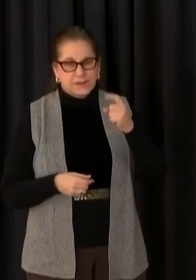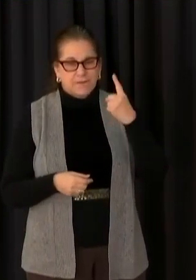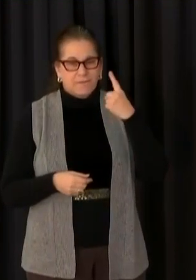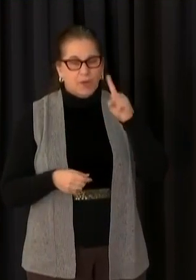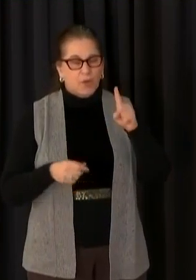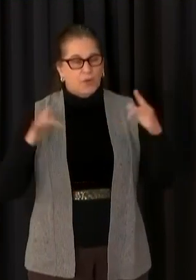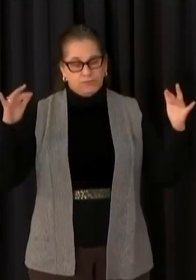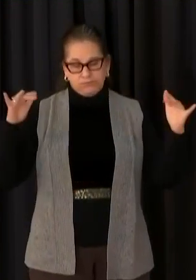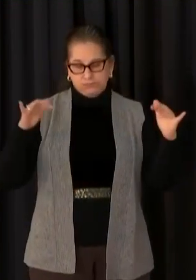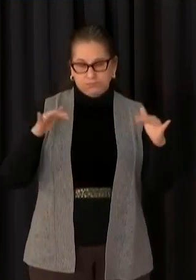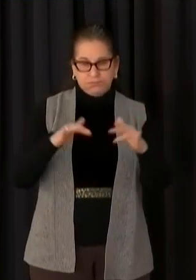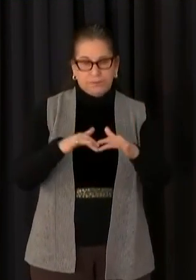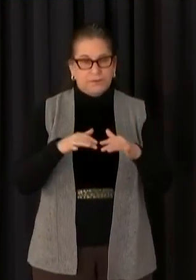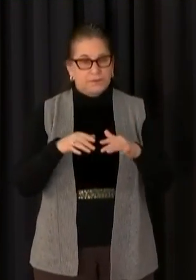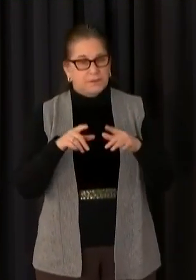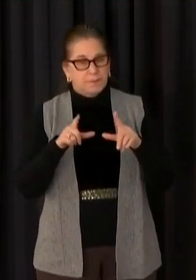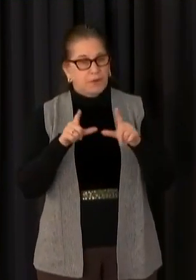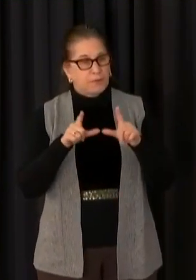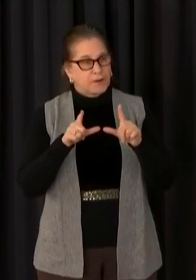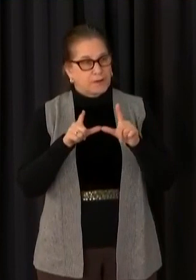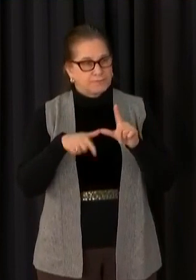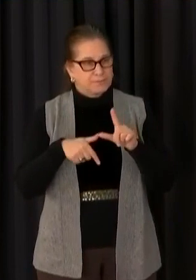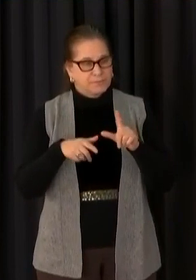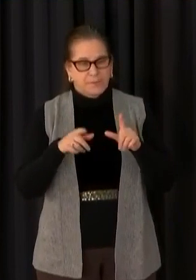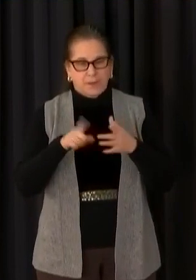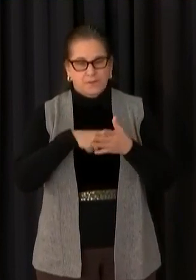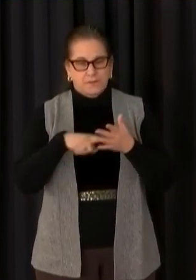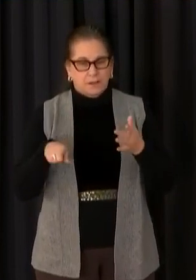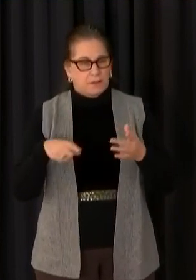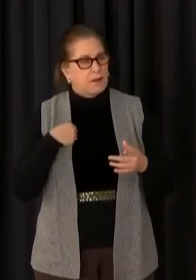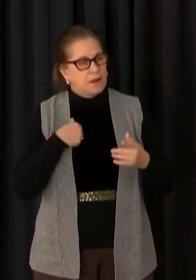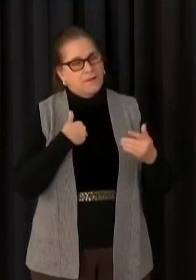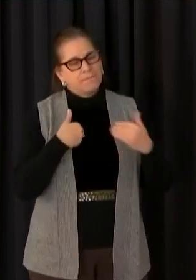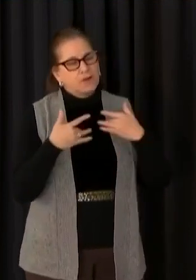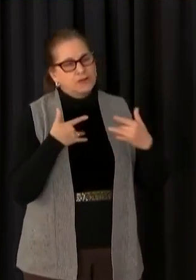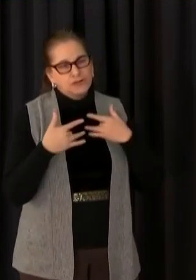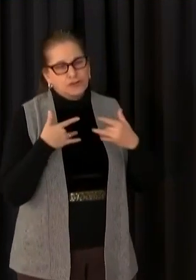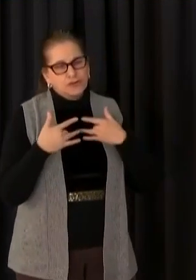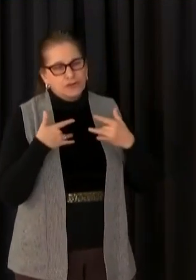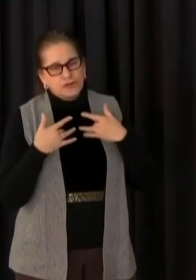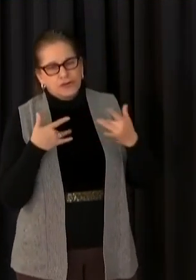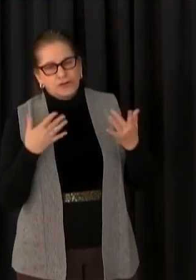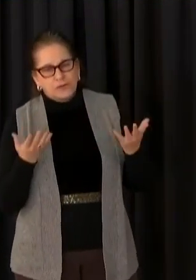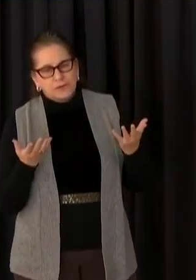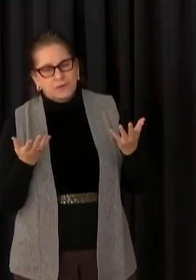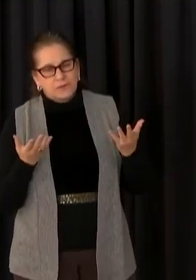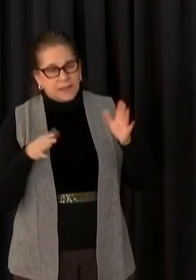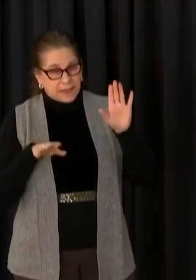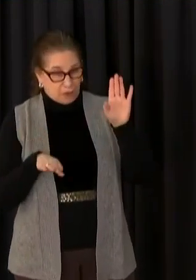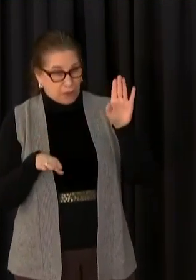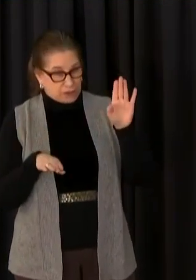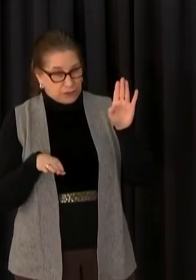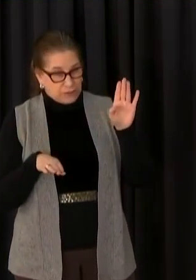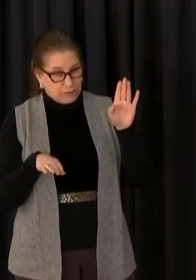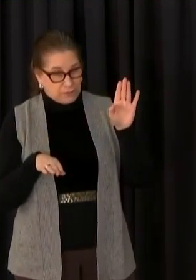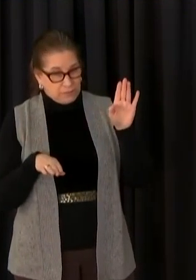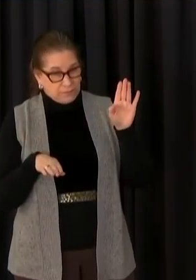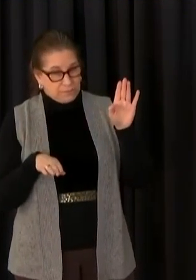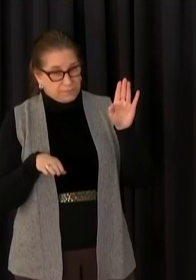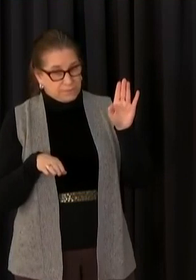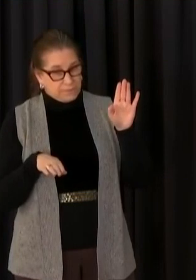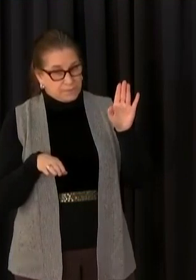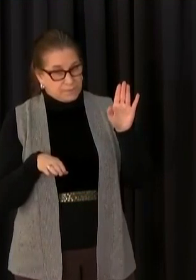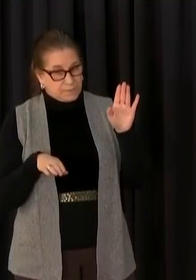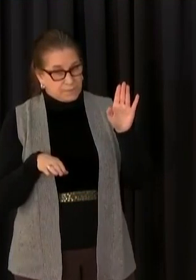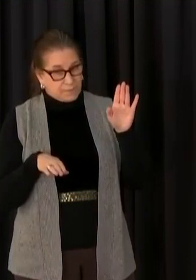concerns are potentially a sticking point, and then also, isn't the inauguration itself done by permits, so wouldn't that create a thorny issue of canceling all of them but